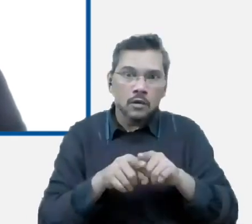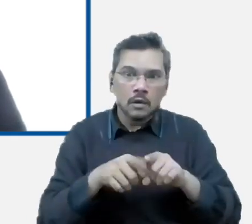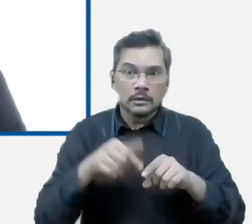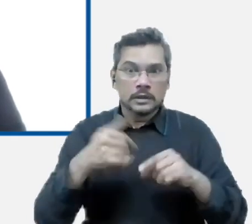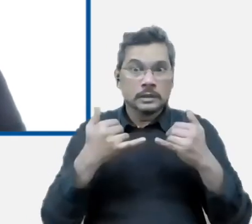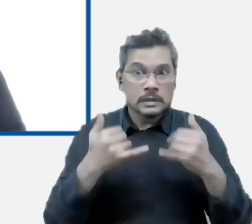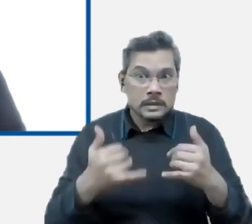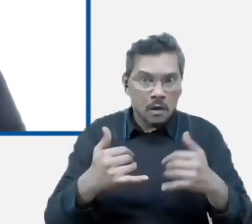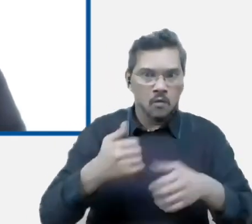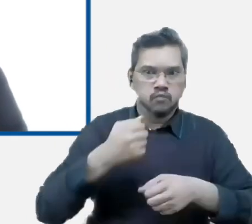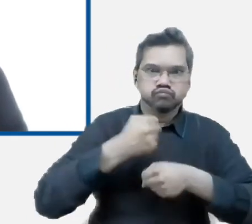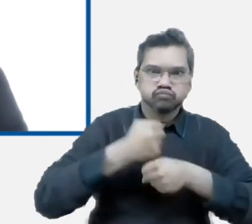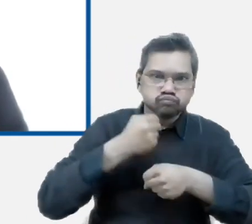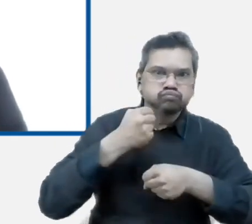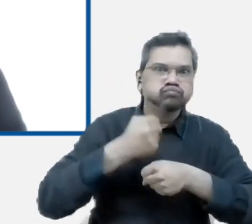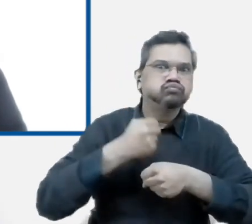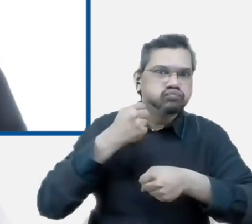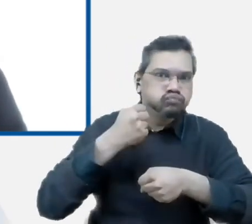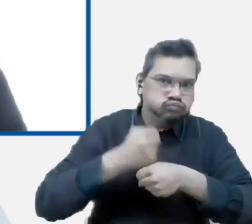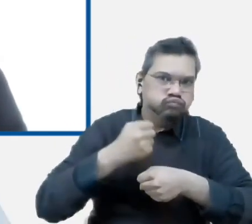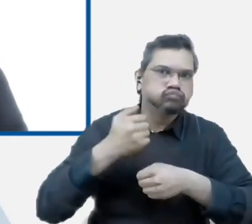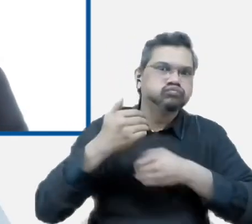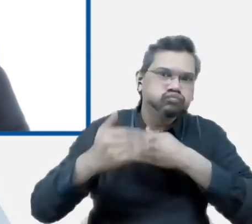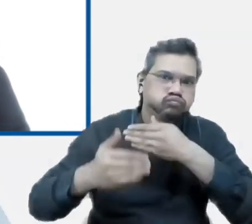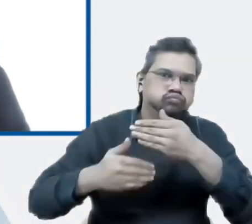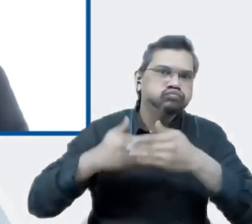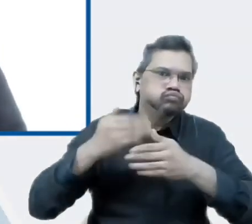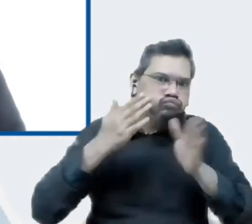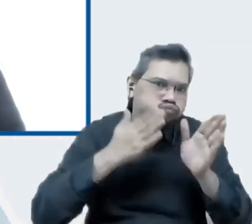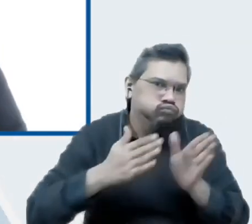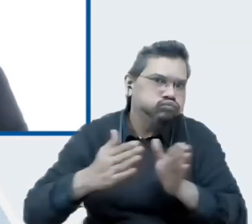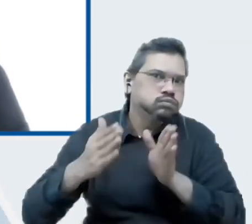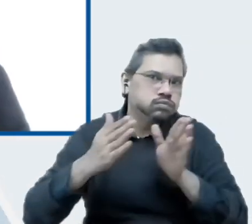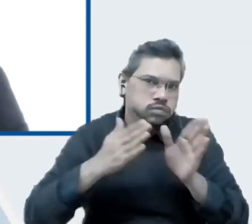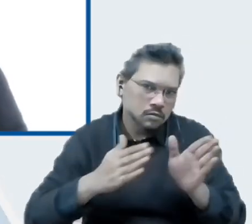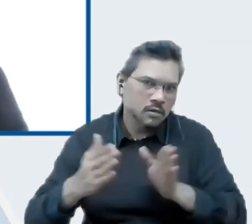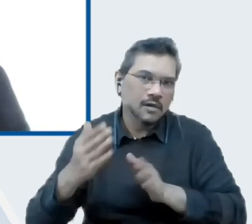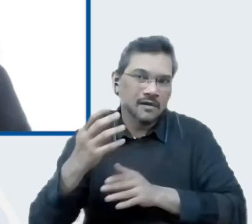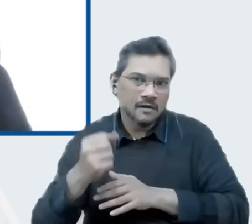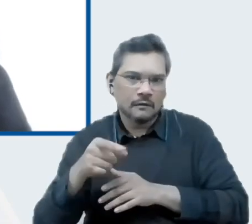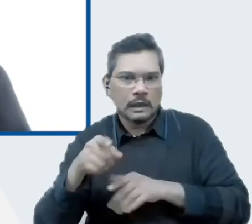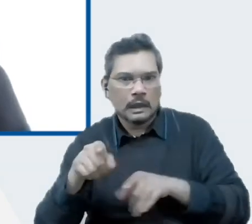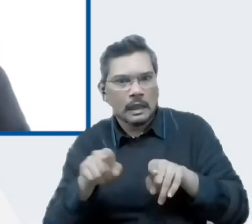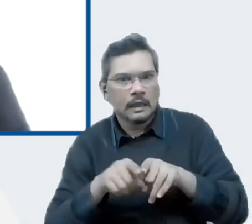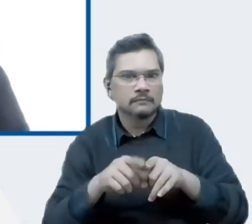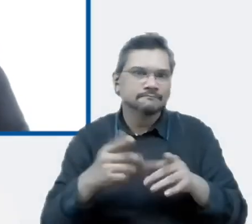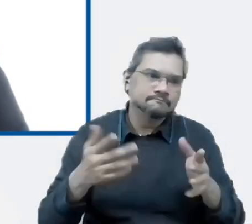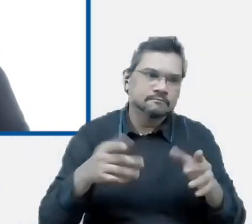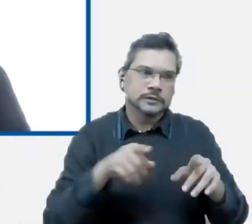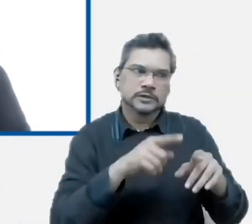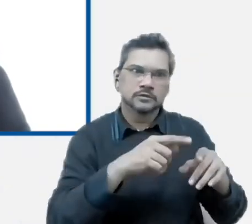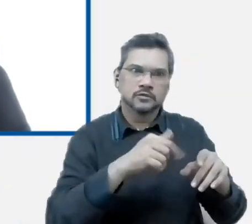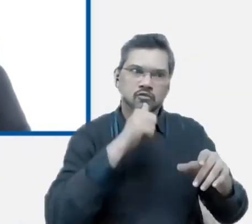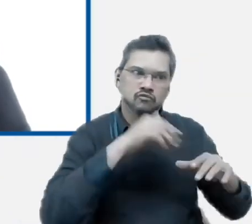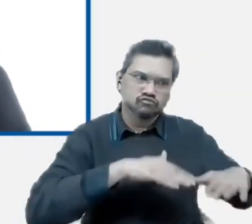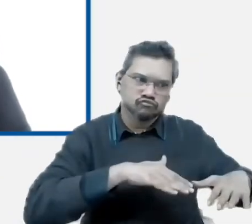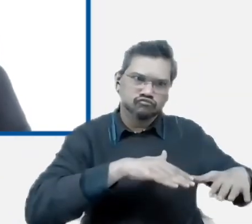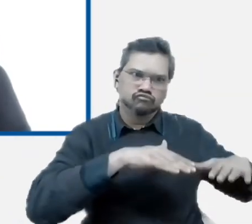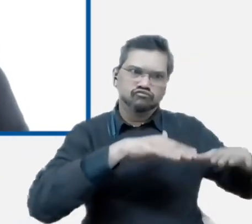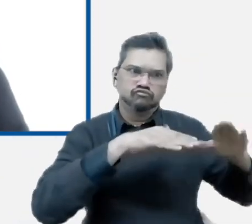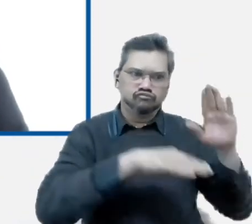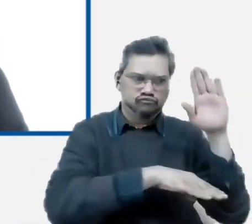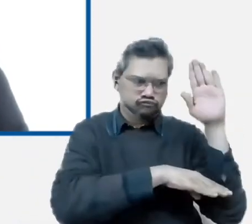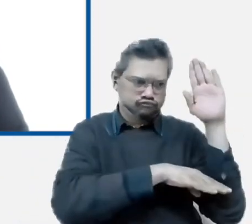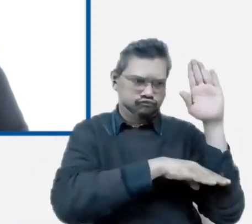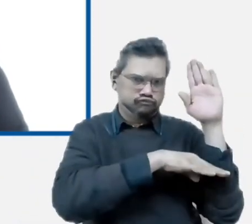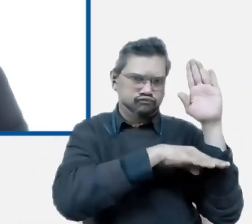when the discharge is exceeding certain limits. I think they are sharing data to the downstream countries for preparedness